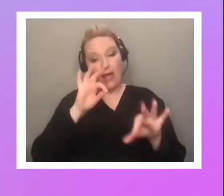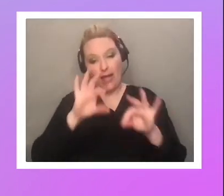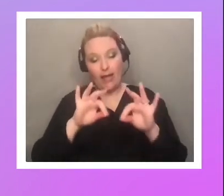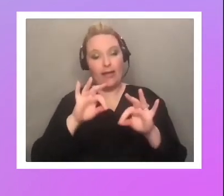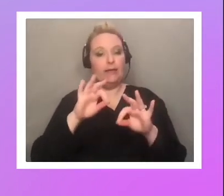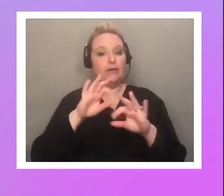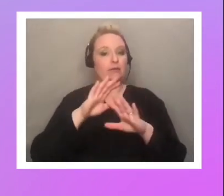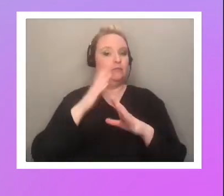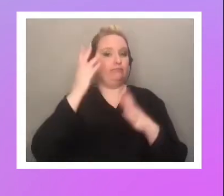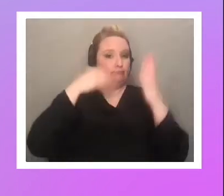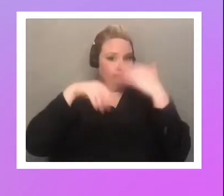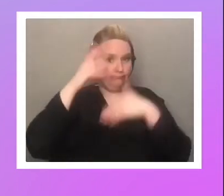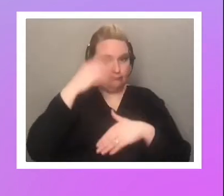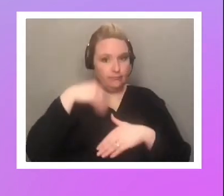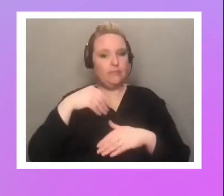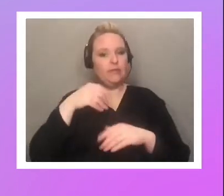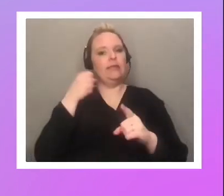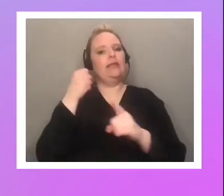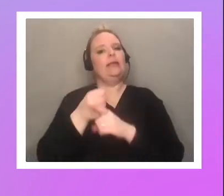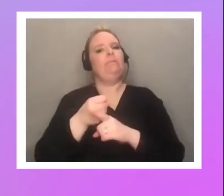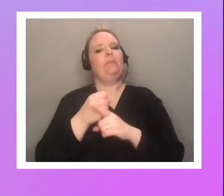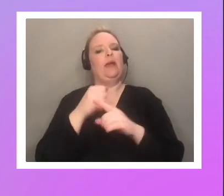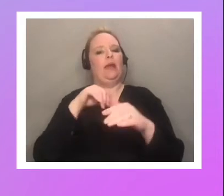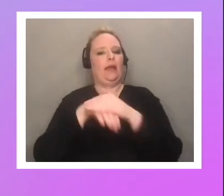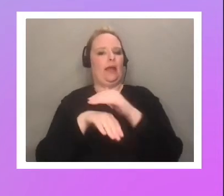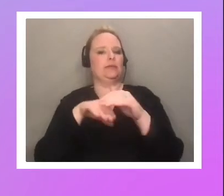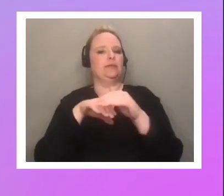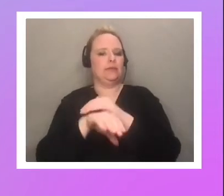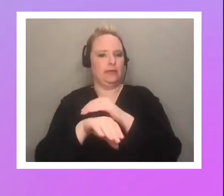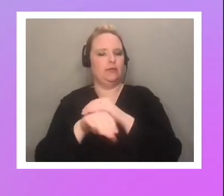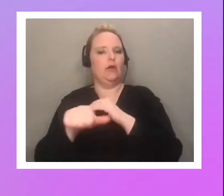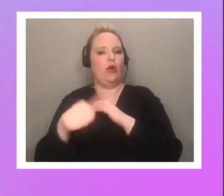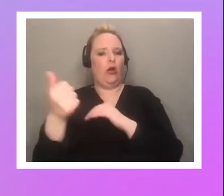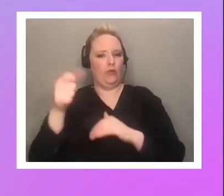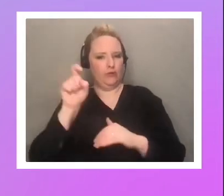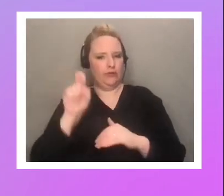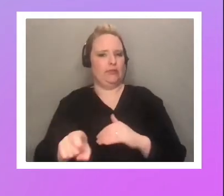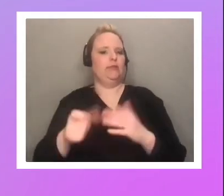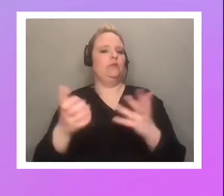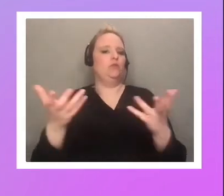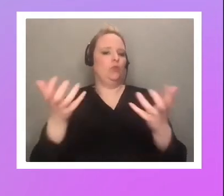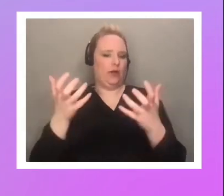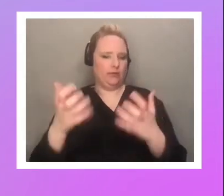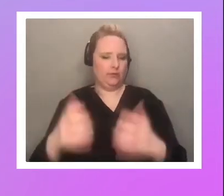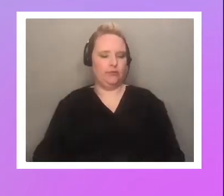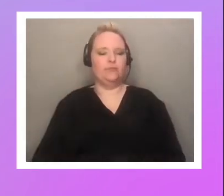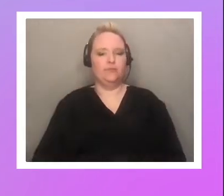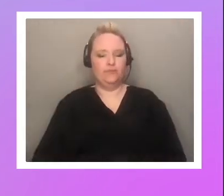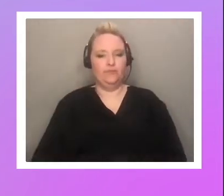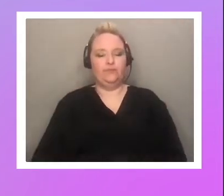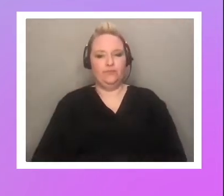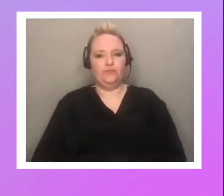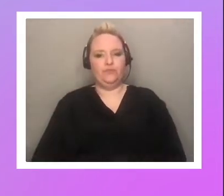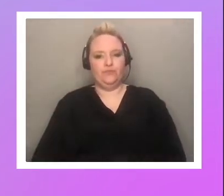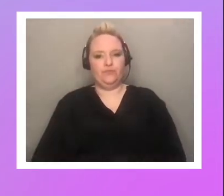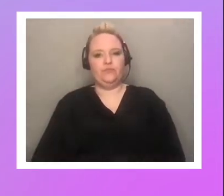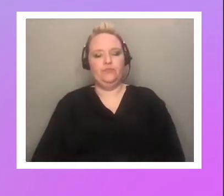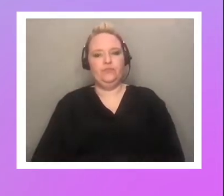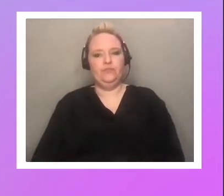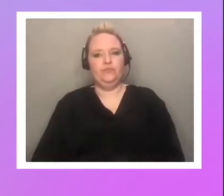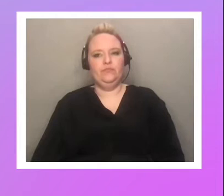a major impact on the access that others need and want. So that's